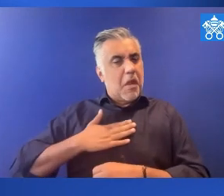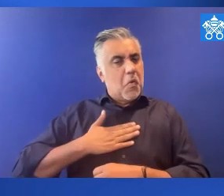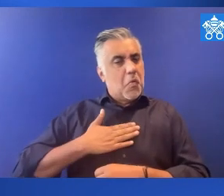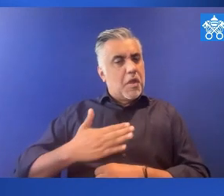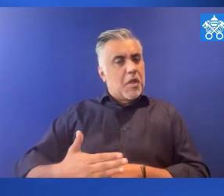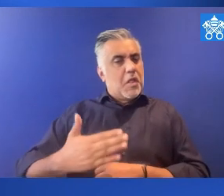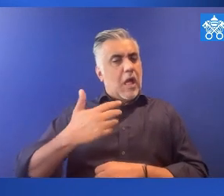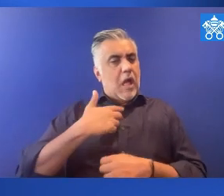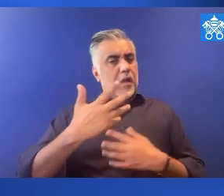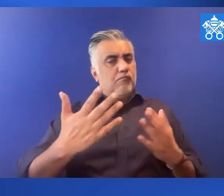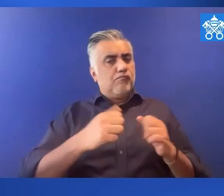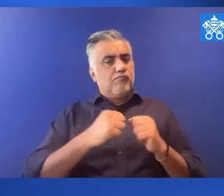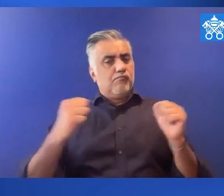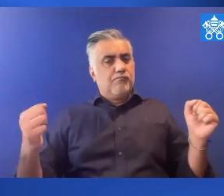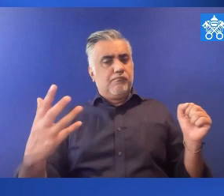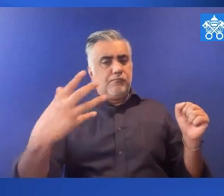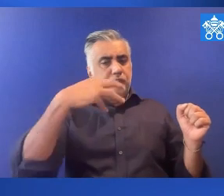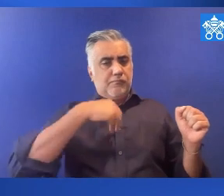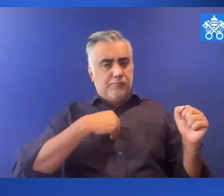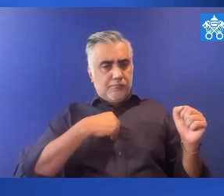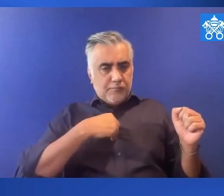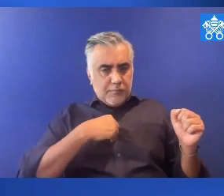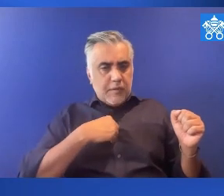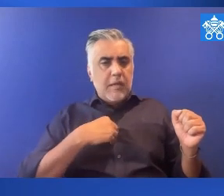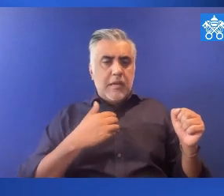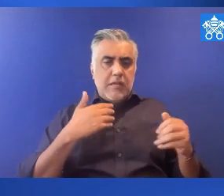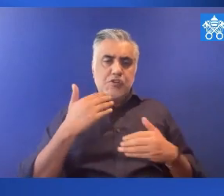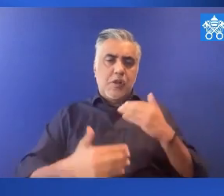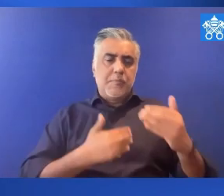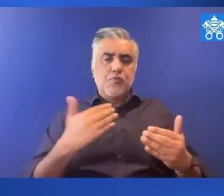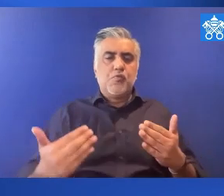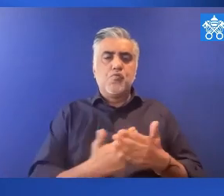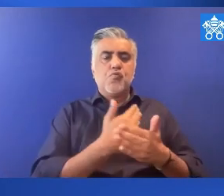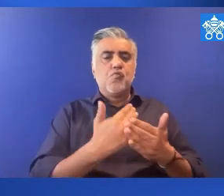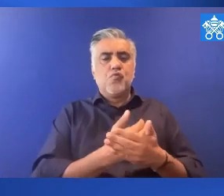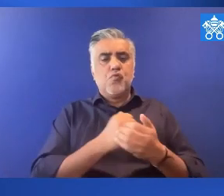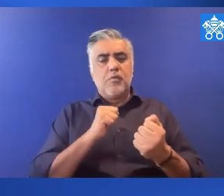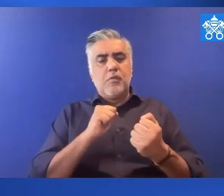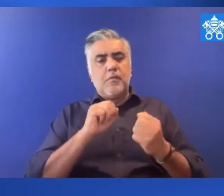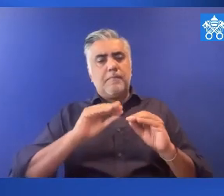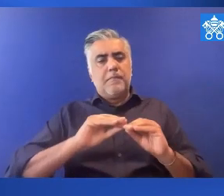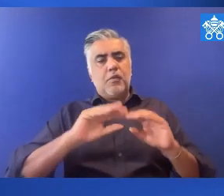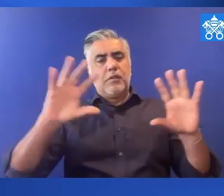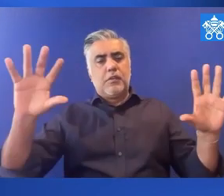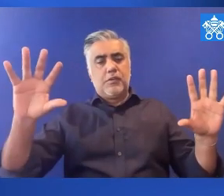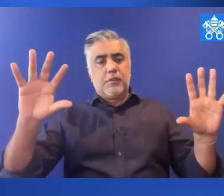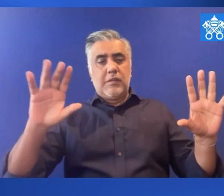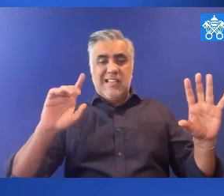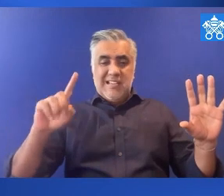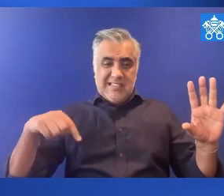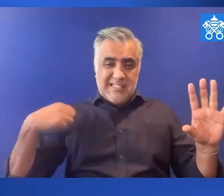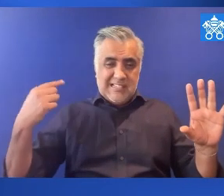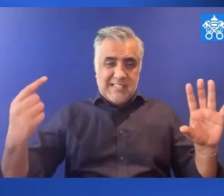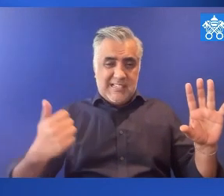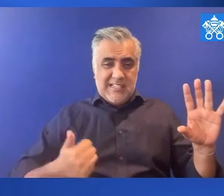and without any pressure on my will to drive me towards new